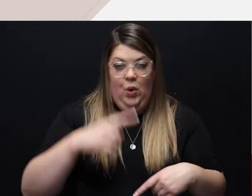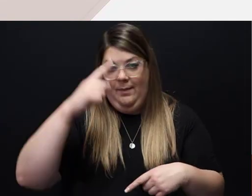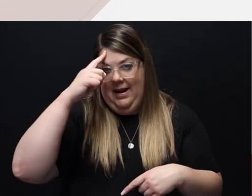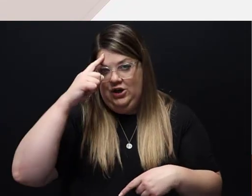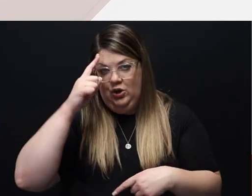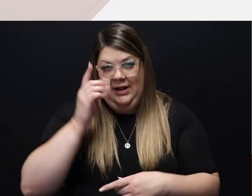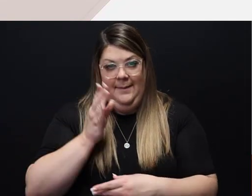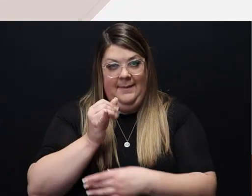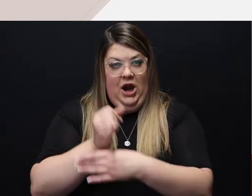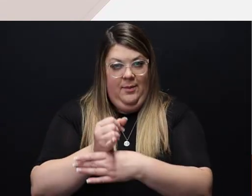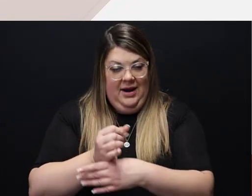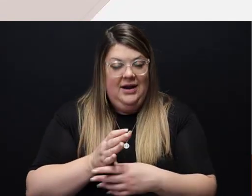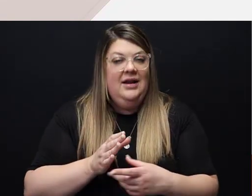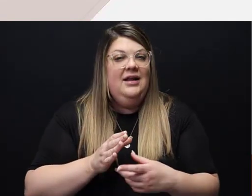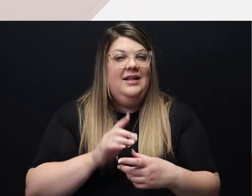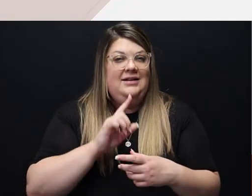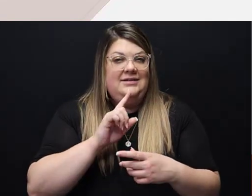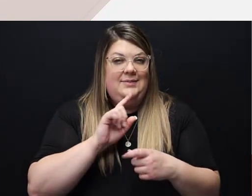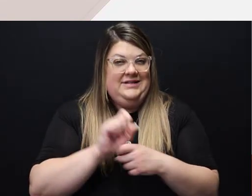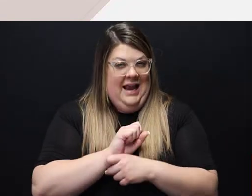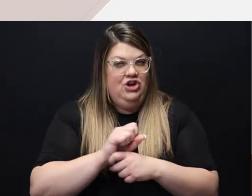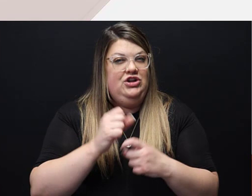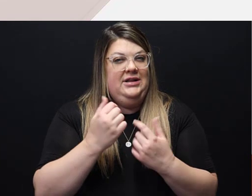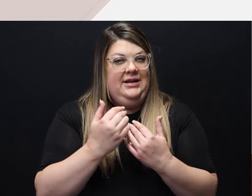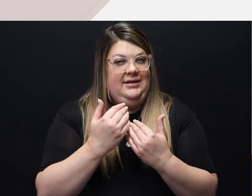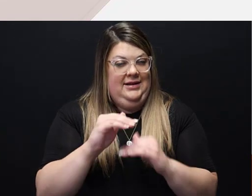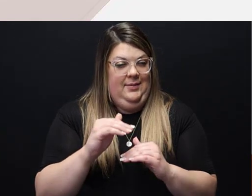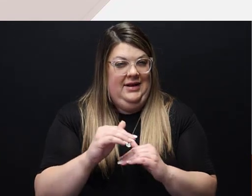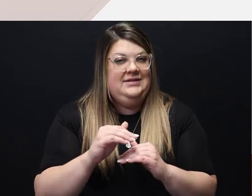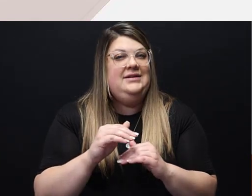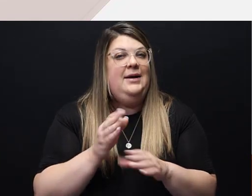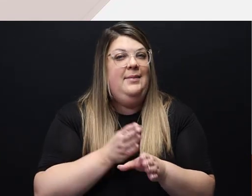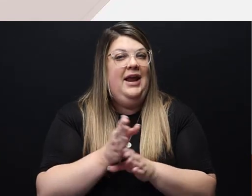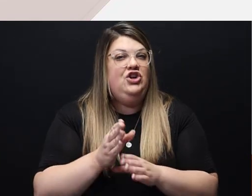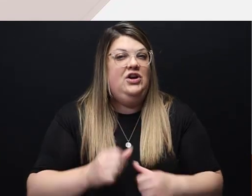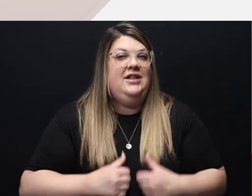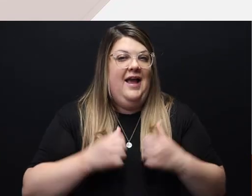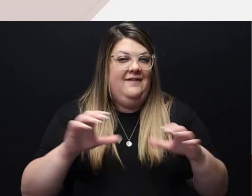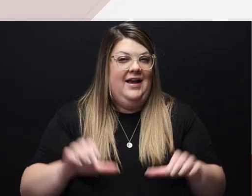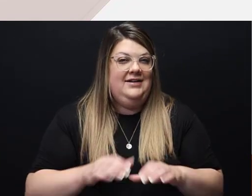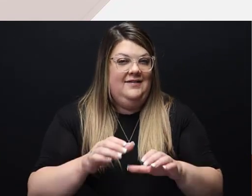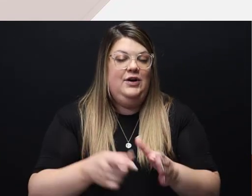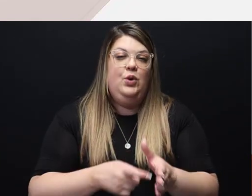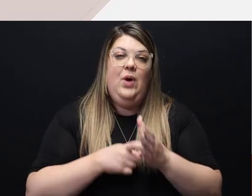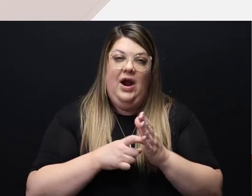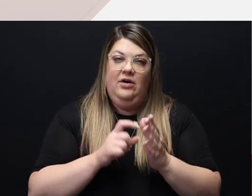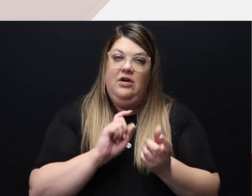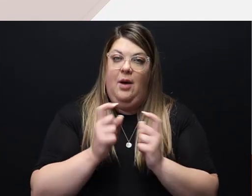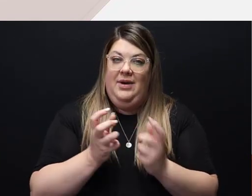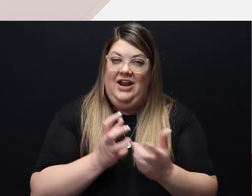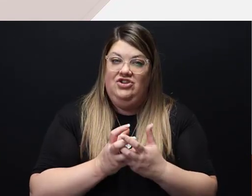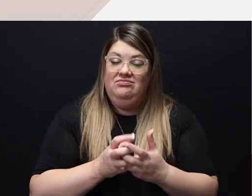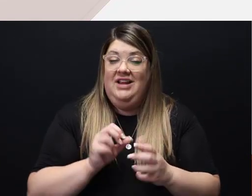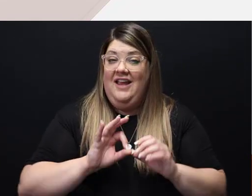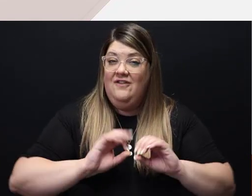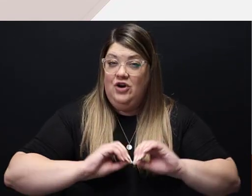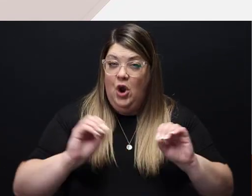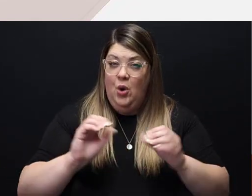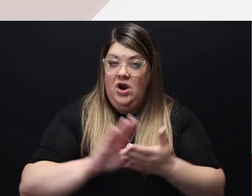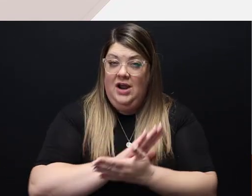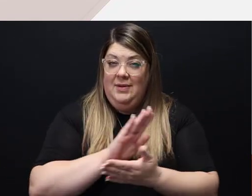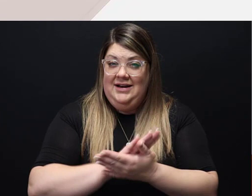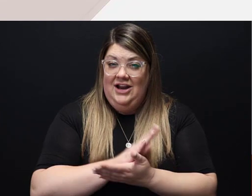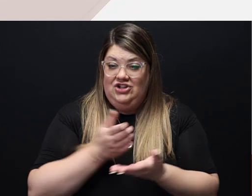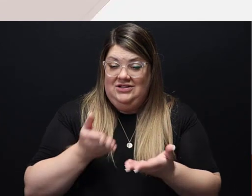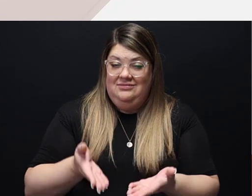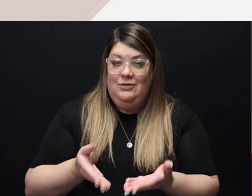impairment that substantially limits a major life activity requiring an accommodation. If no documentation exists